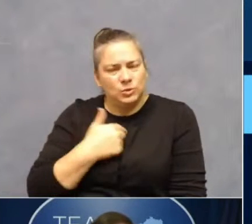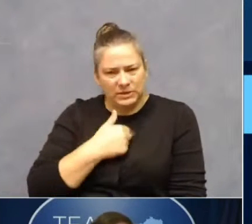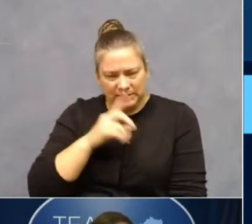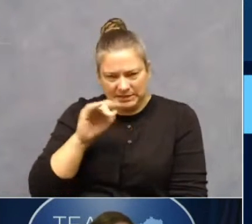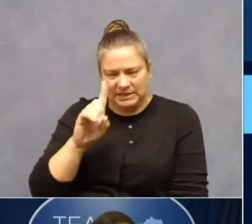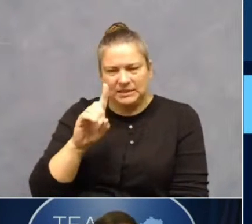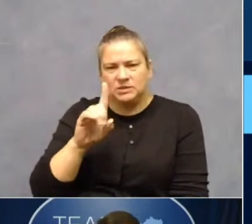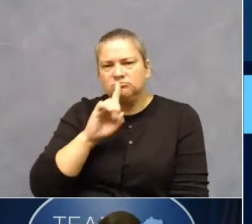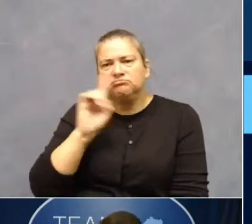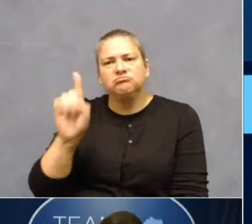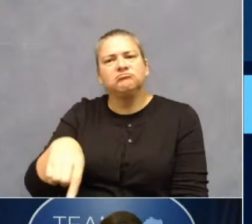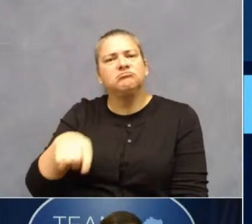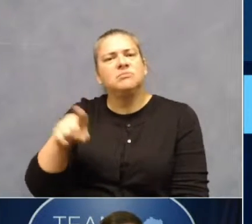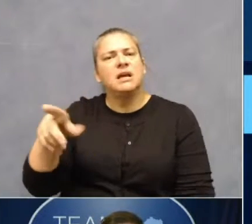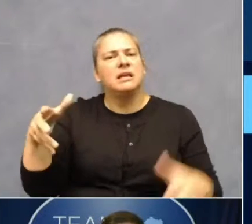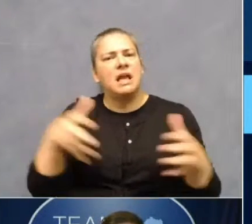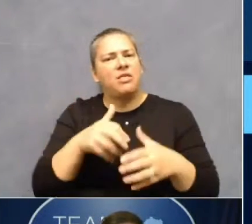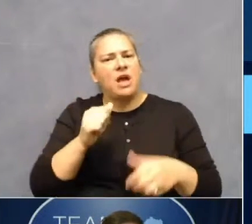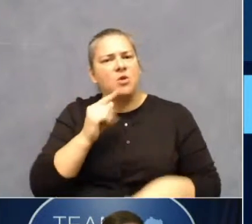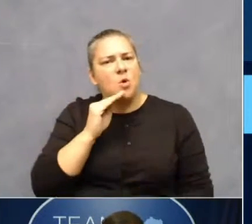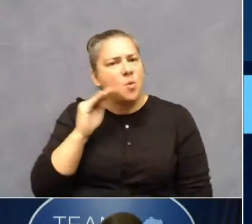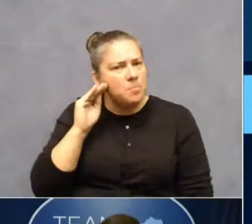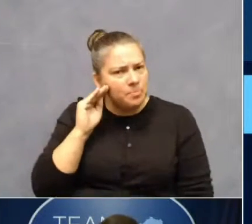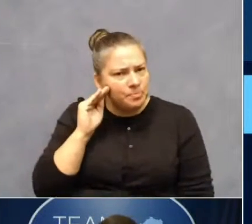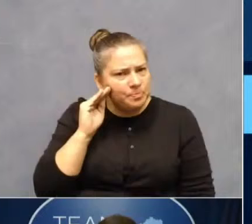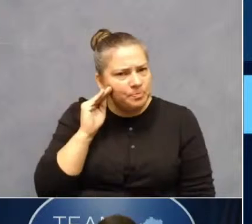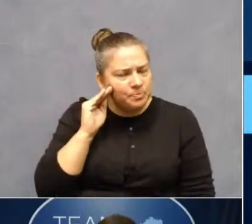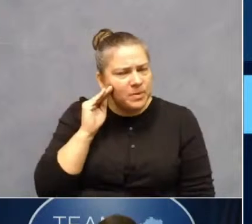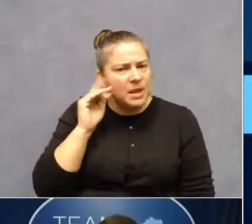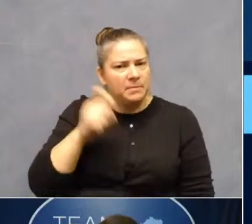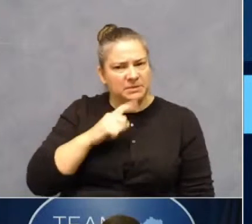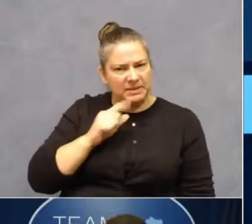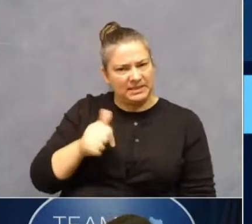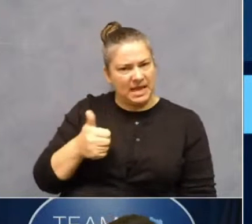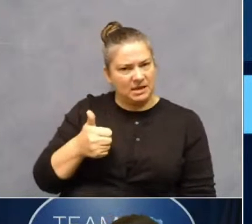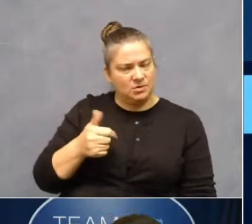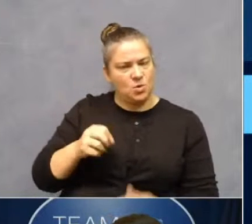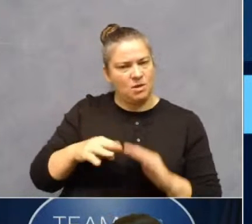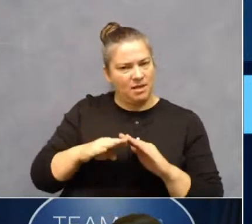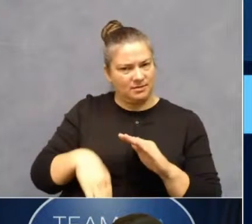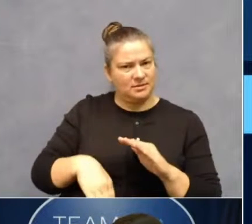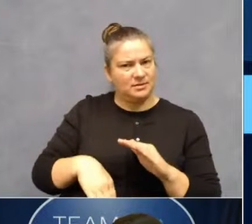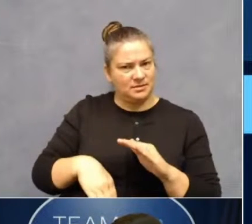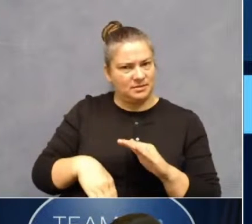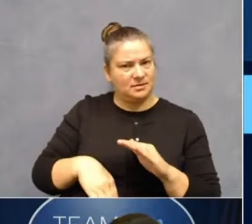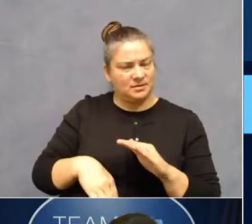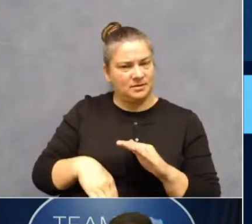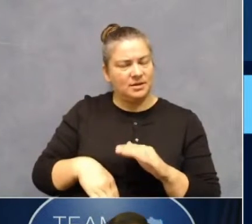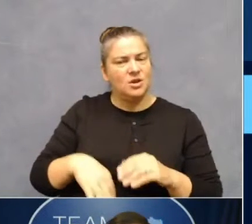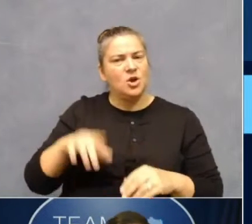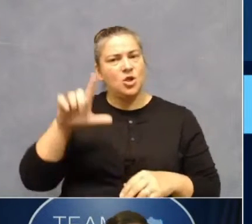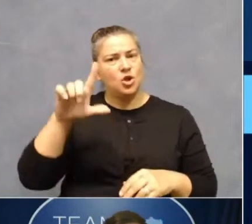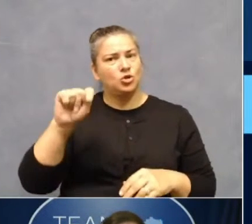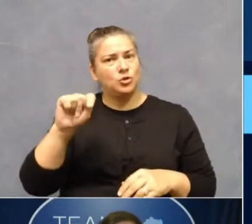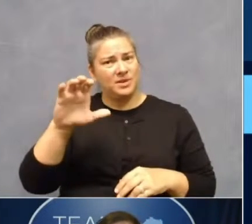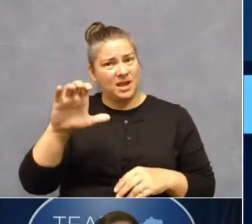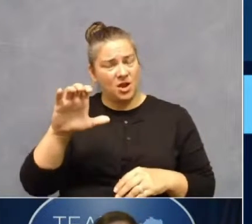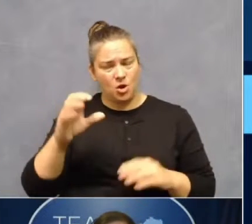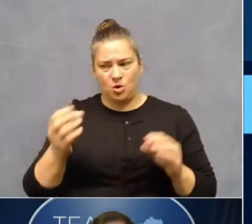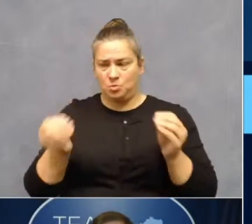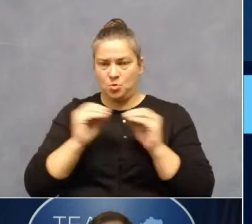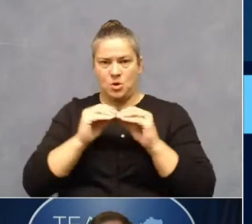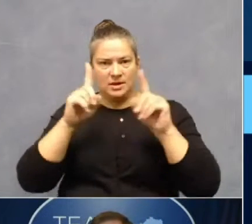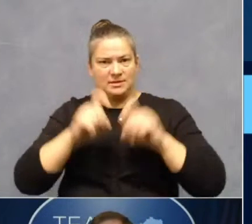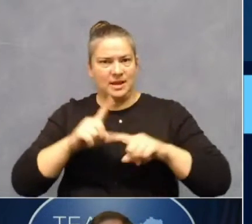gatherings at homes, informal, must be 10 or less. Long-term care, we have more testing than ever before